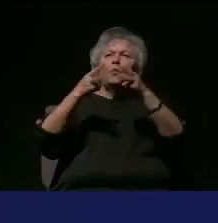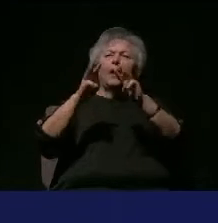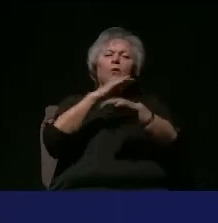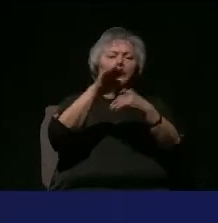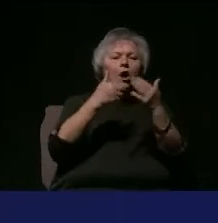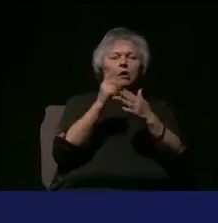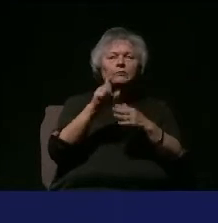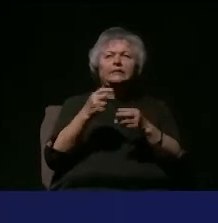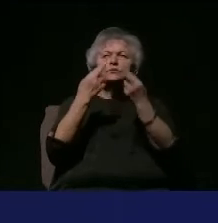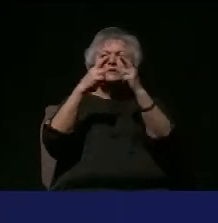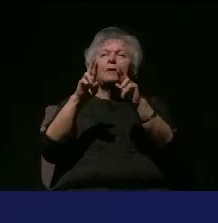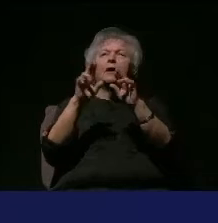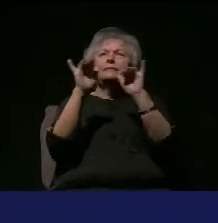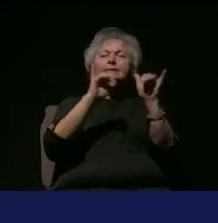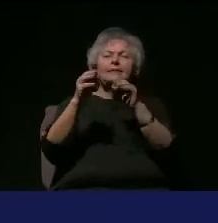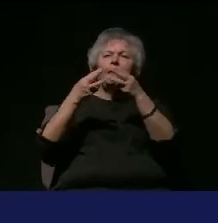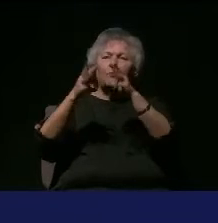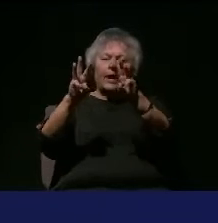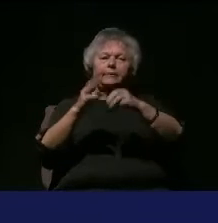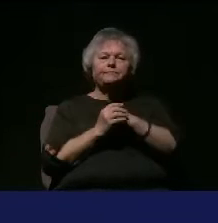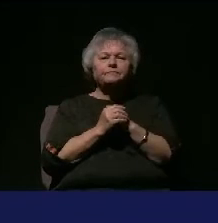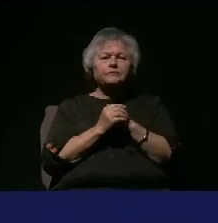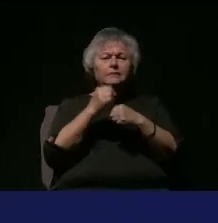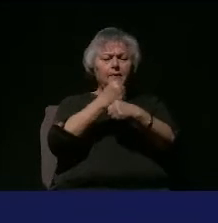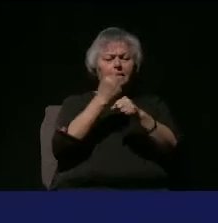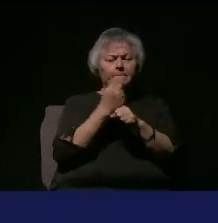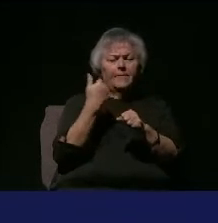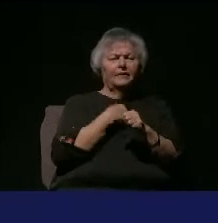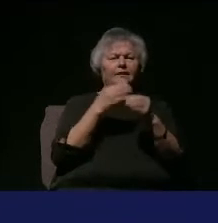is, in a sense, what makes us equal. See,